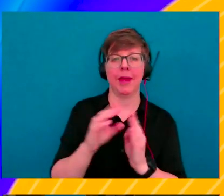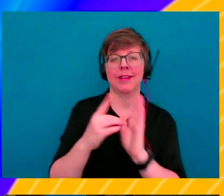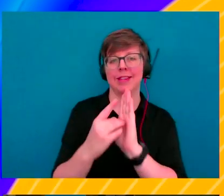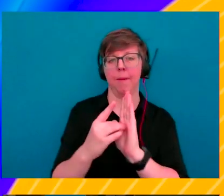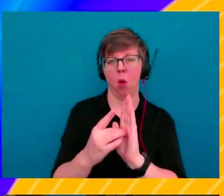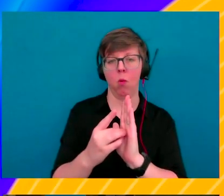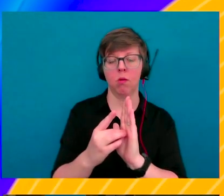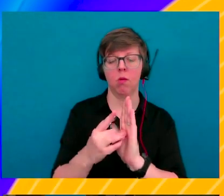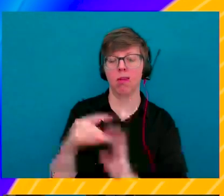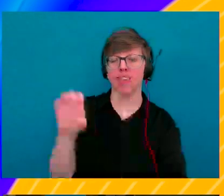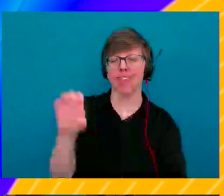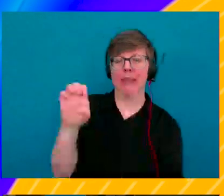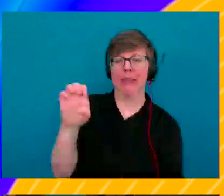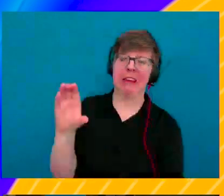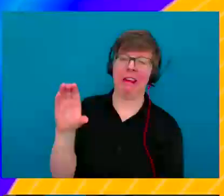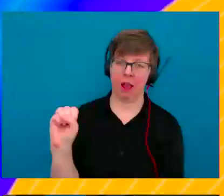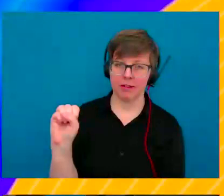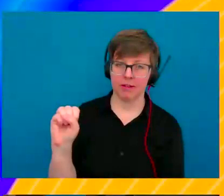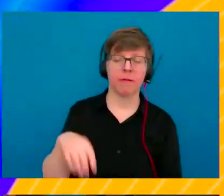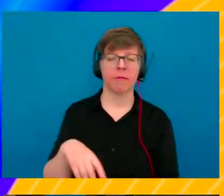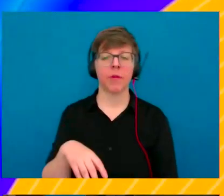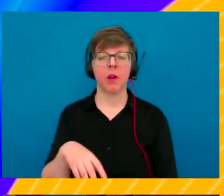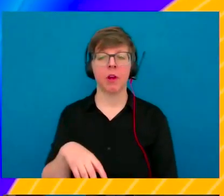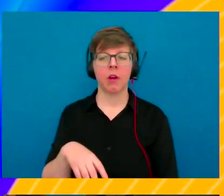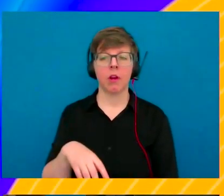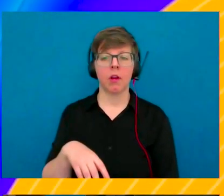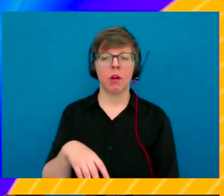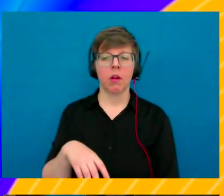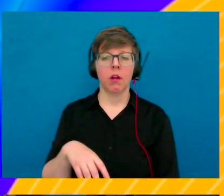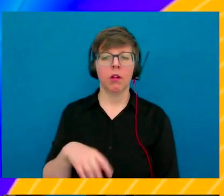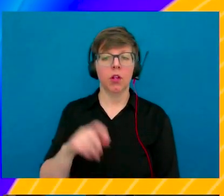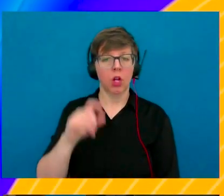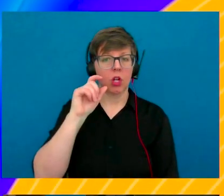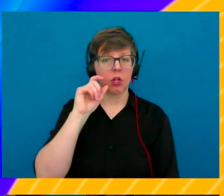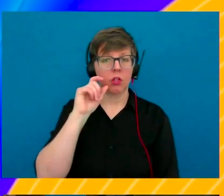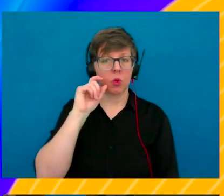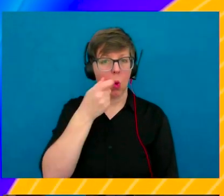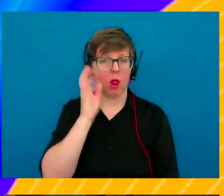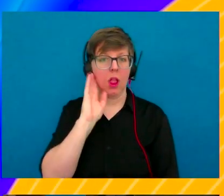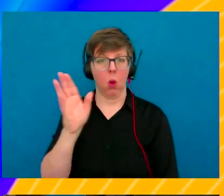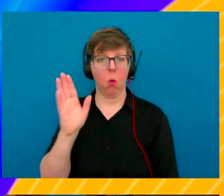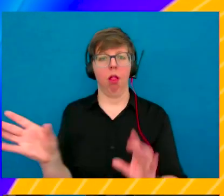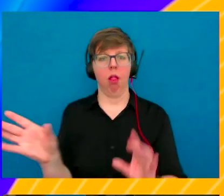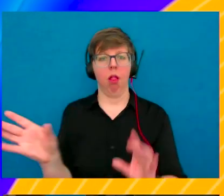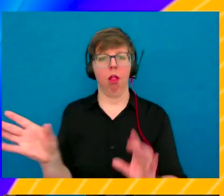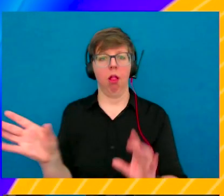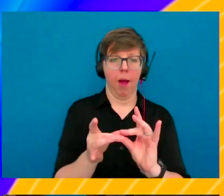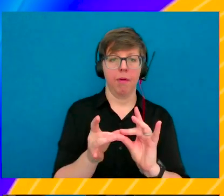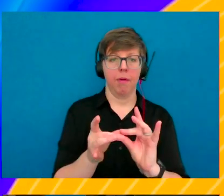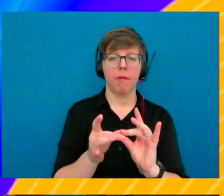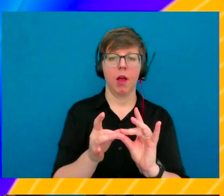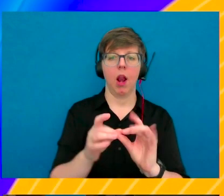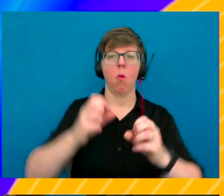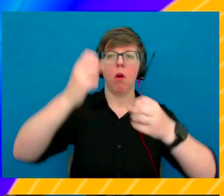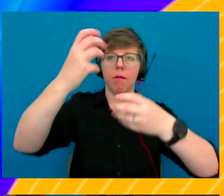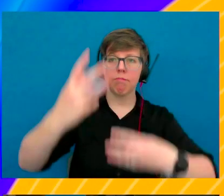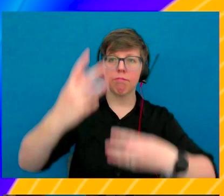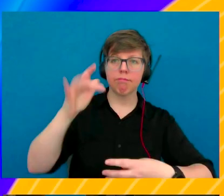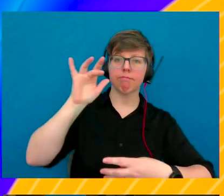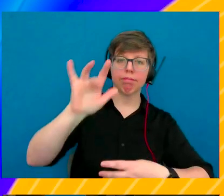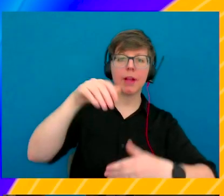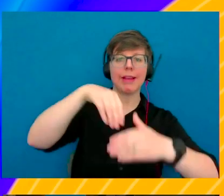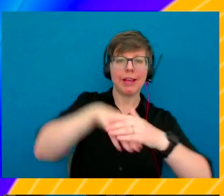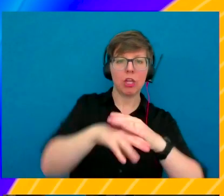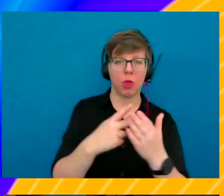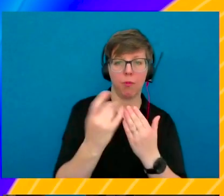up. And then I'm going to go back into that project. And what we'll see now is that this repository is here. It's